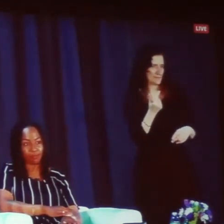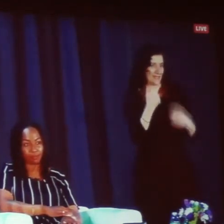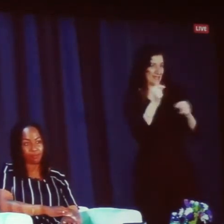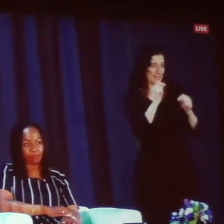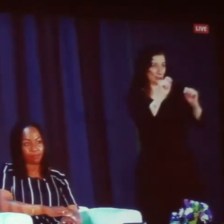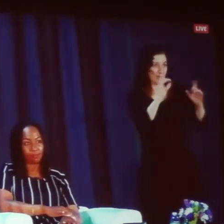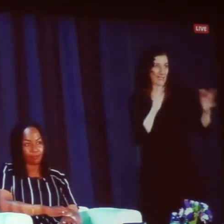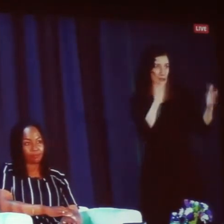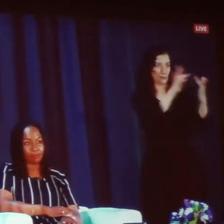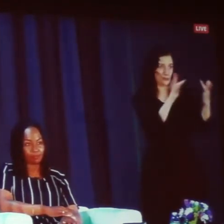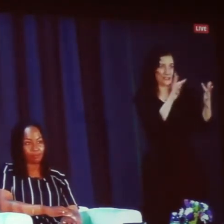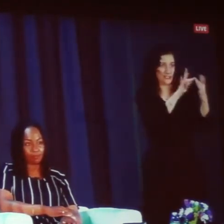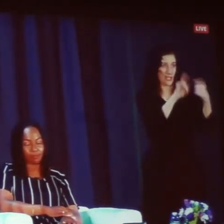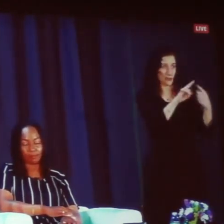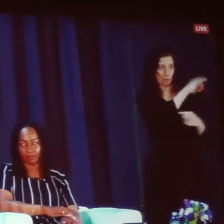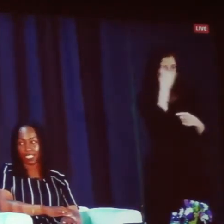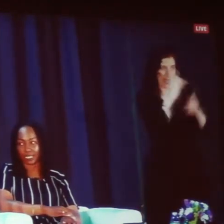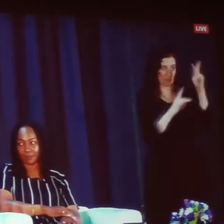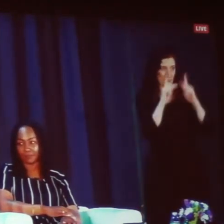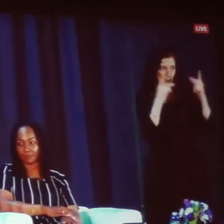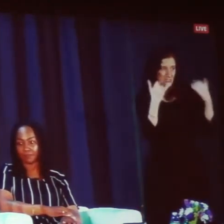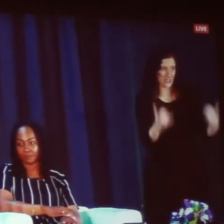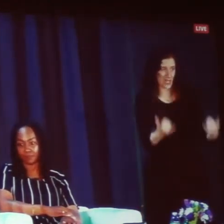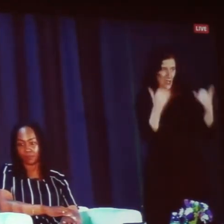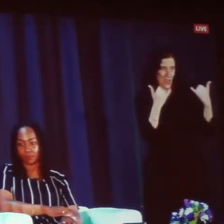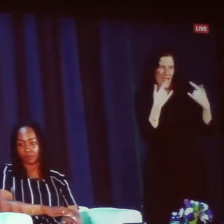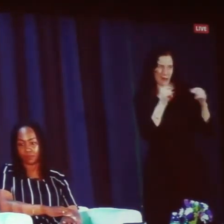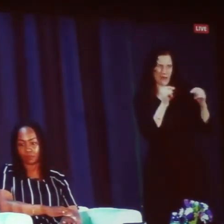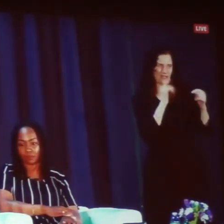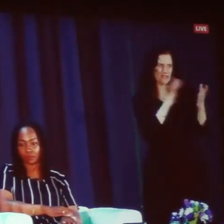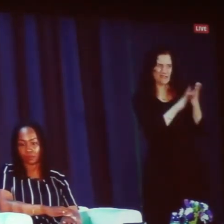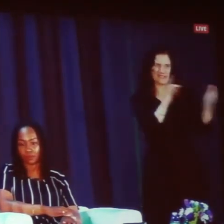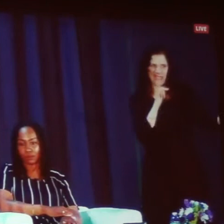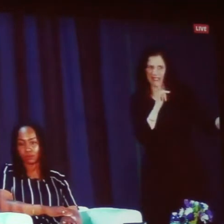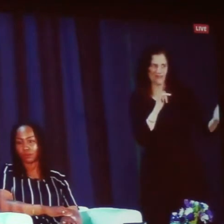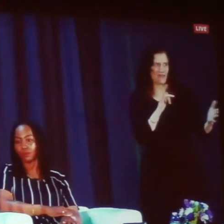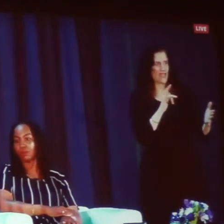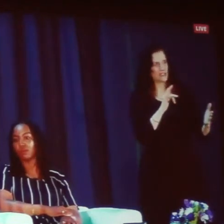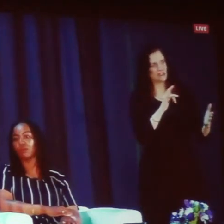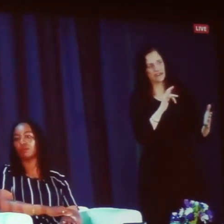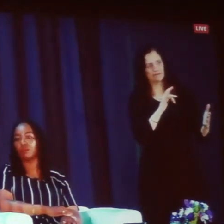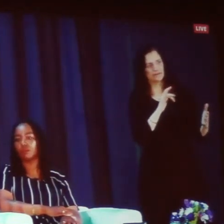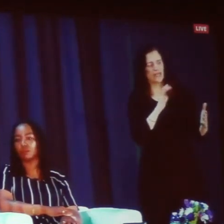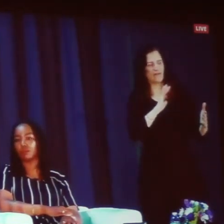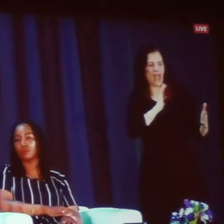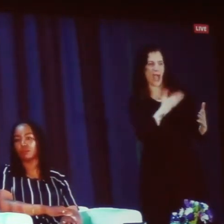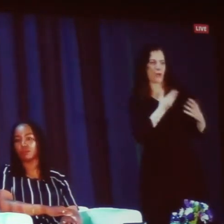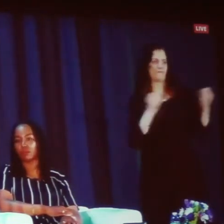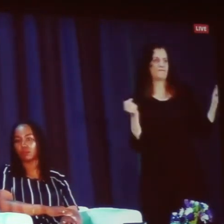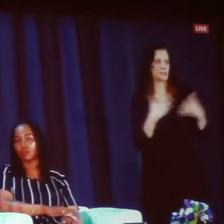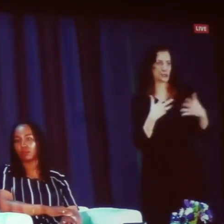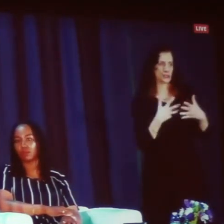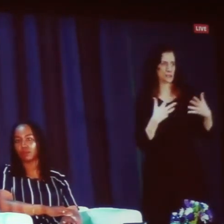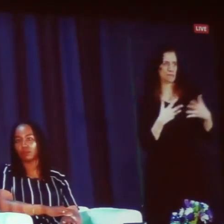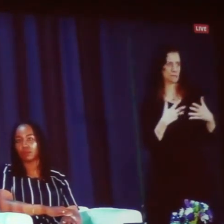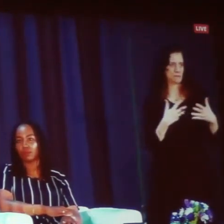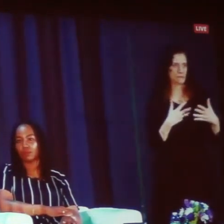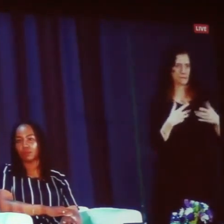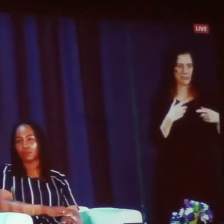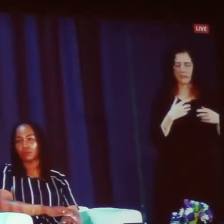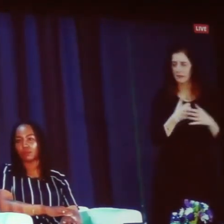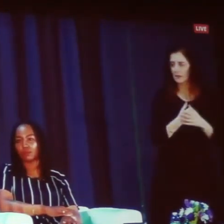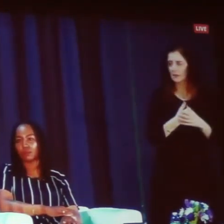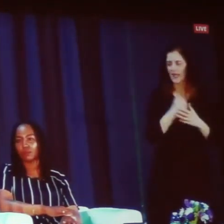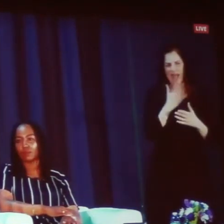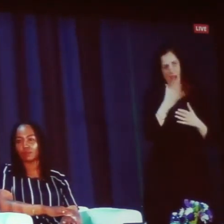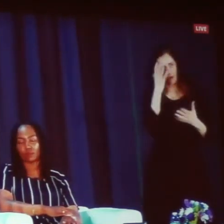people and really preying on the worst of our insecurities. And by that, what I